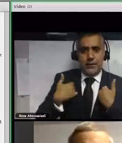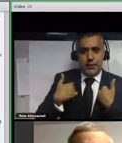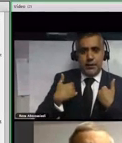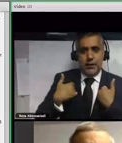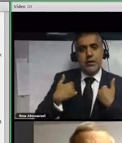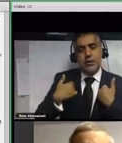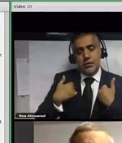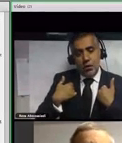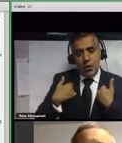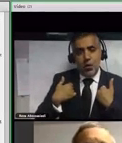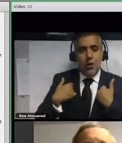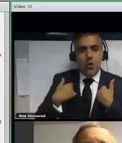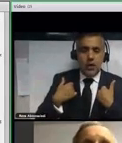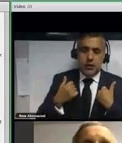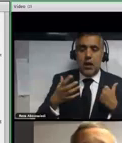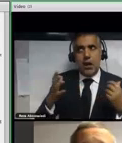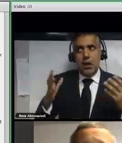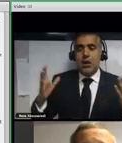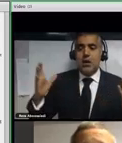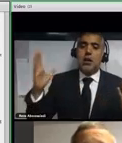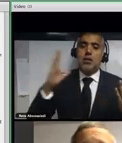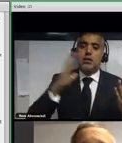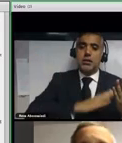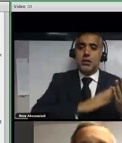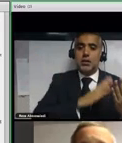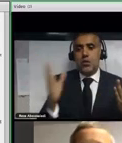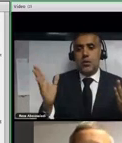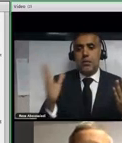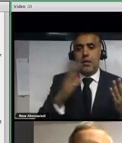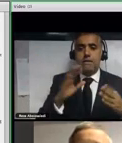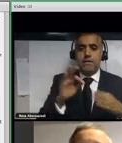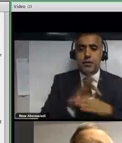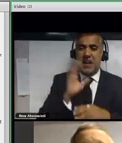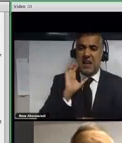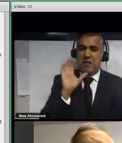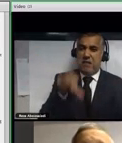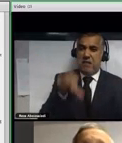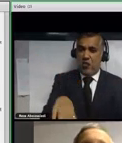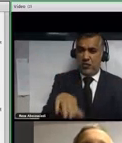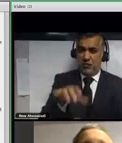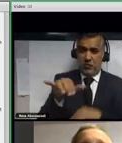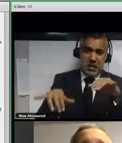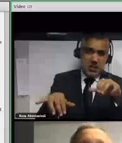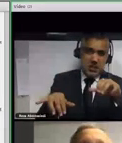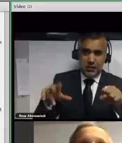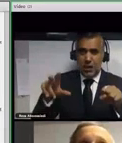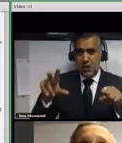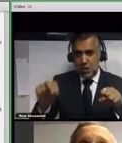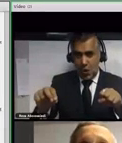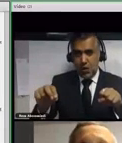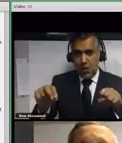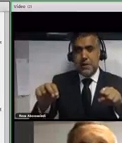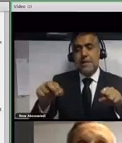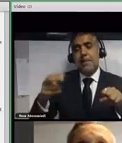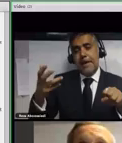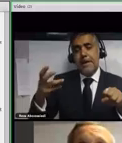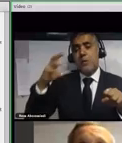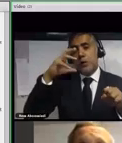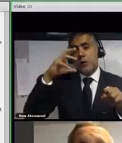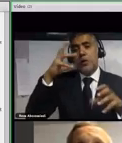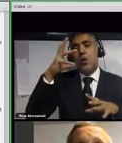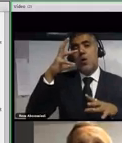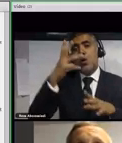this long continuum of functioning. And if we force it to be a yes or no in our analysis, we lose a